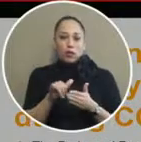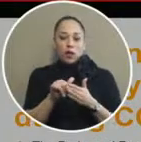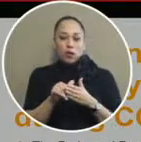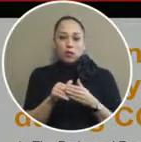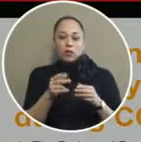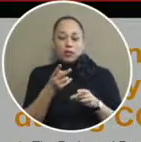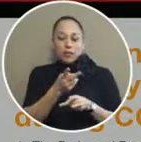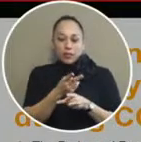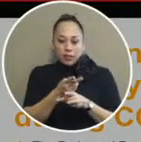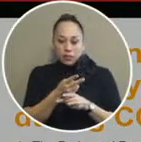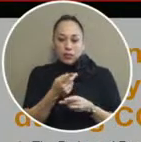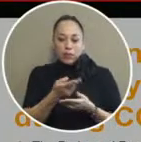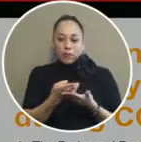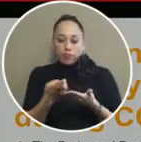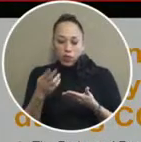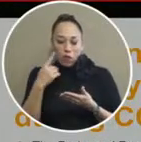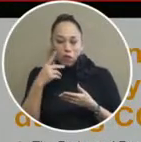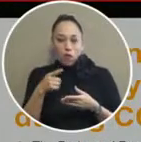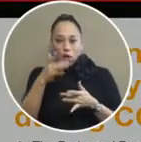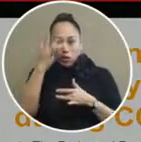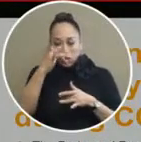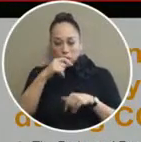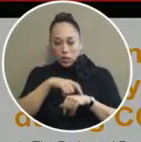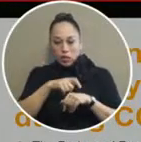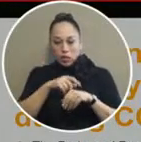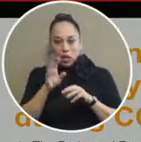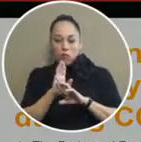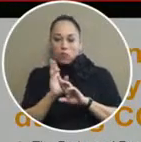reserve resources for pandemic responses.